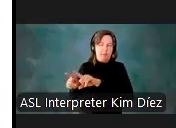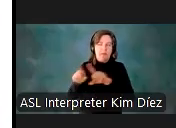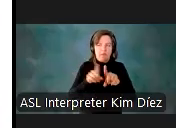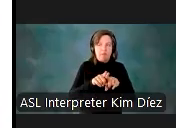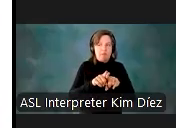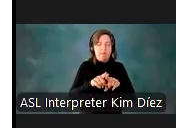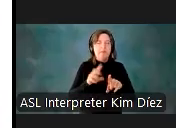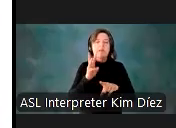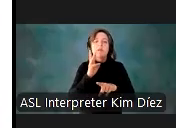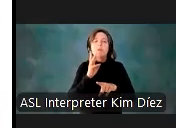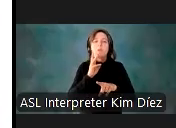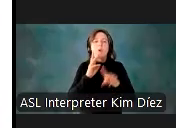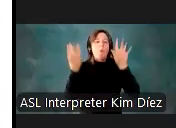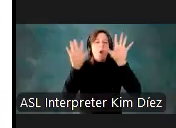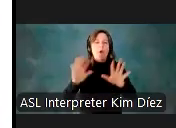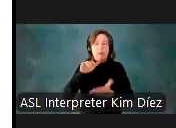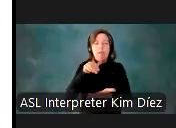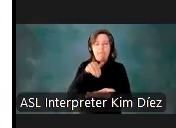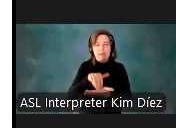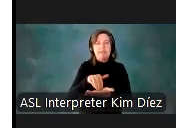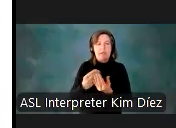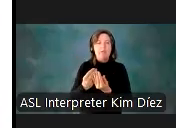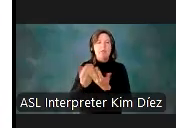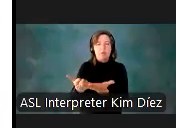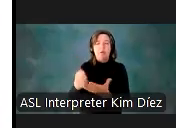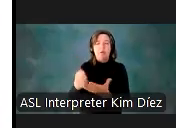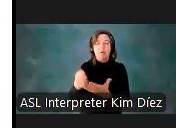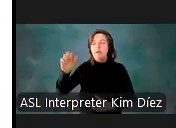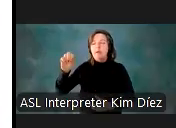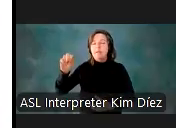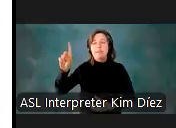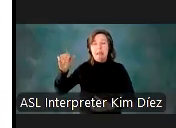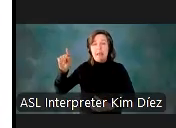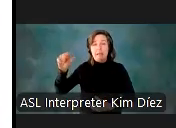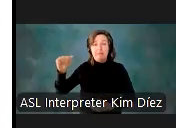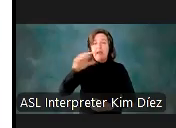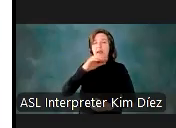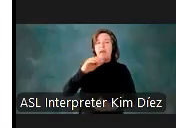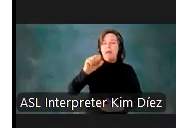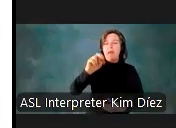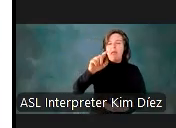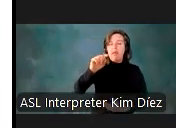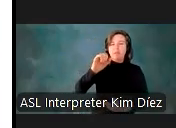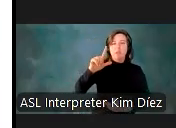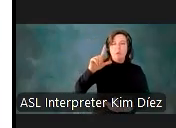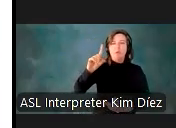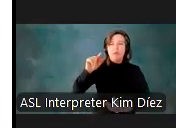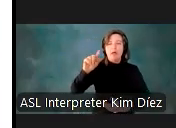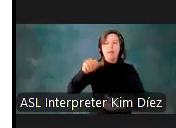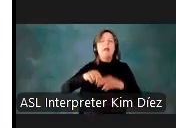Water and Climate Center serves up SCAN data and SNOTEL data in the report generator environment, and that